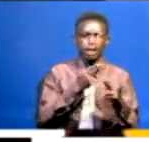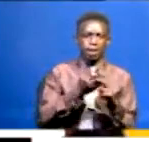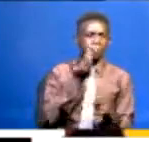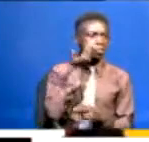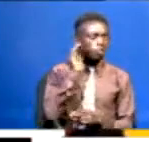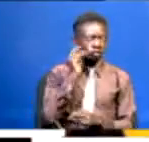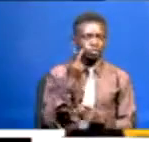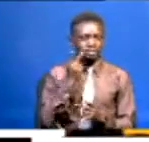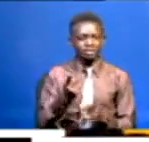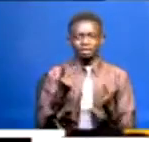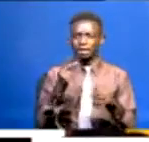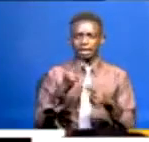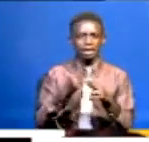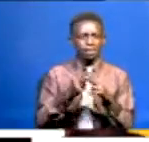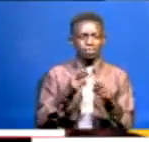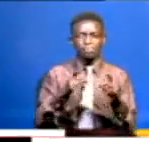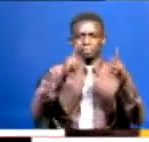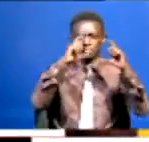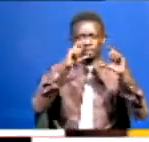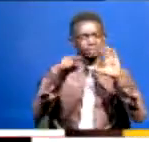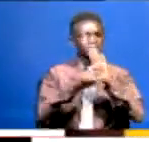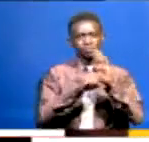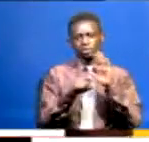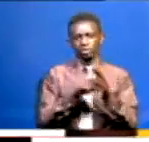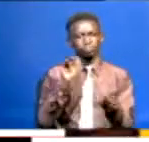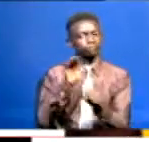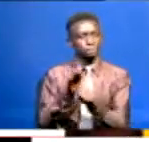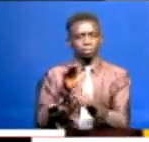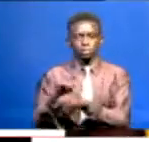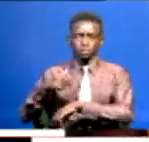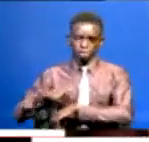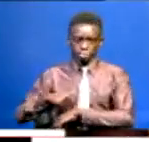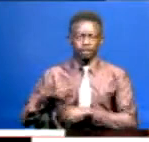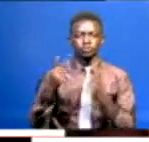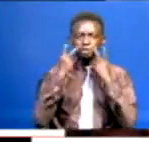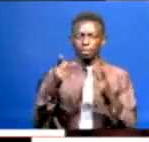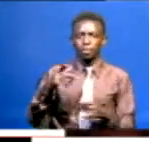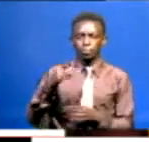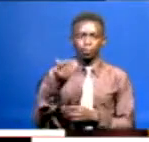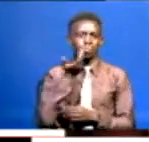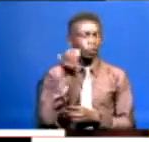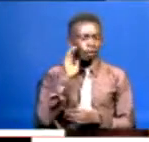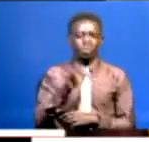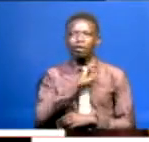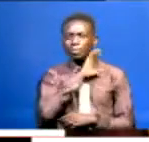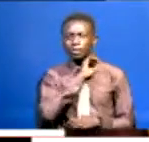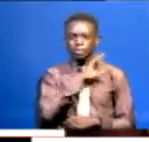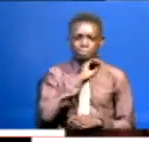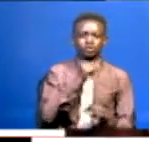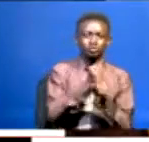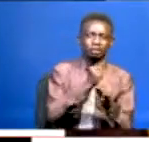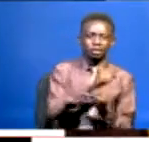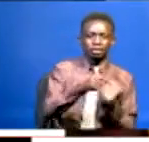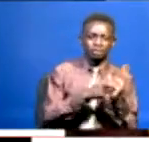imechafuliwa kila wakati, kila wakati. Kila wakati wa Pogot wanafanya hivi, wanafanya, na ni watu wachache.